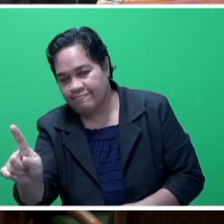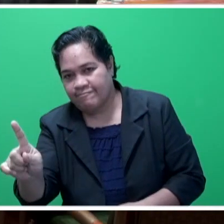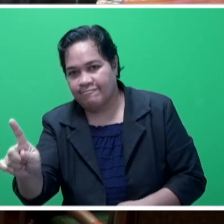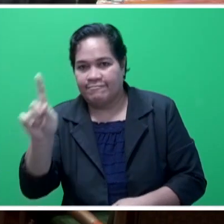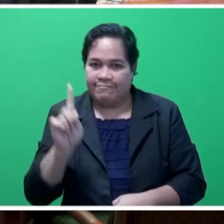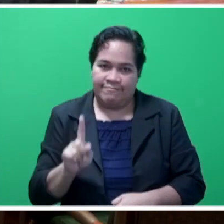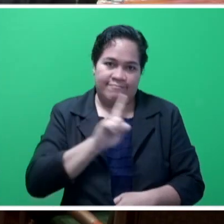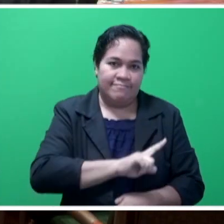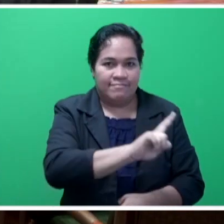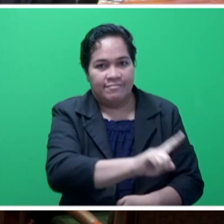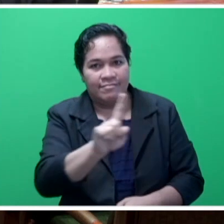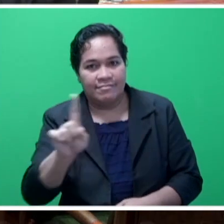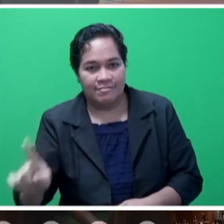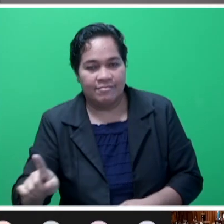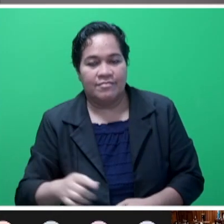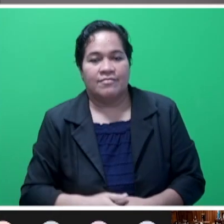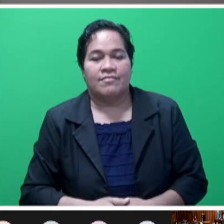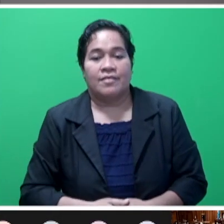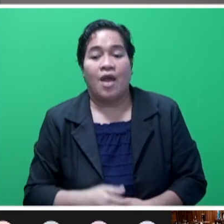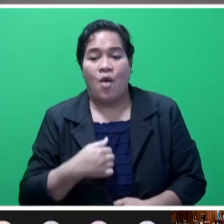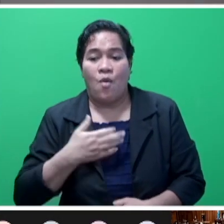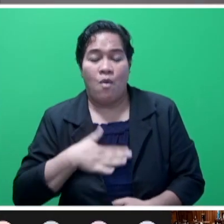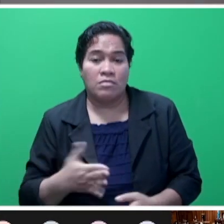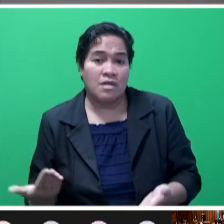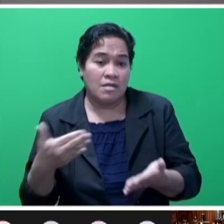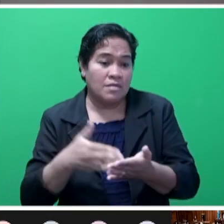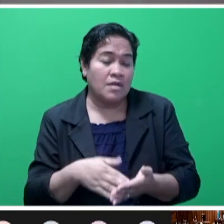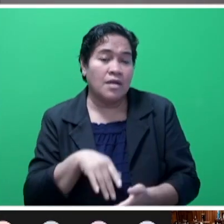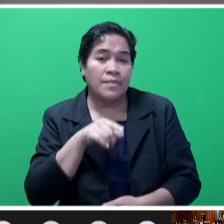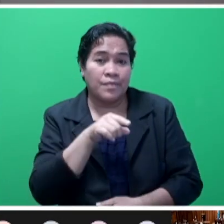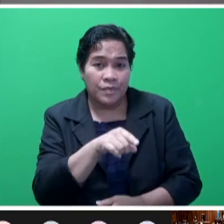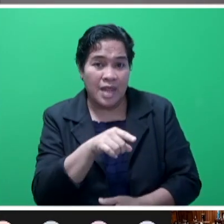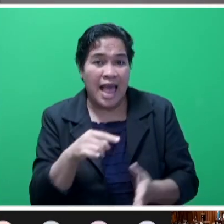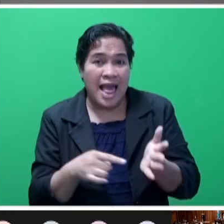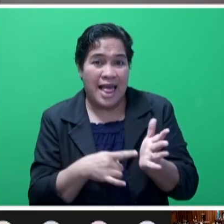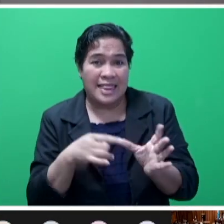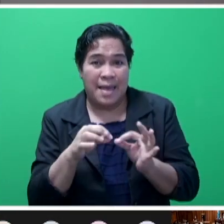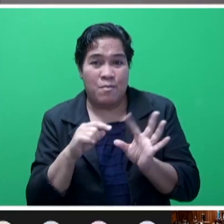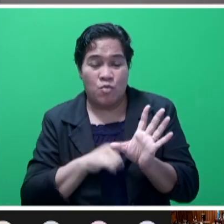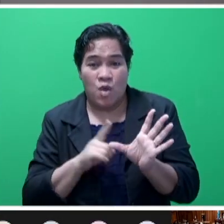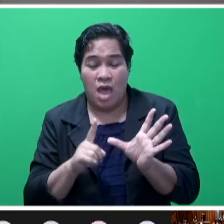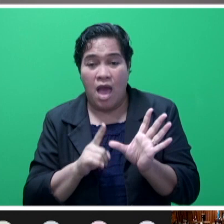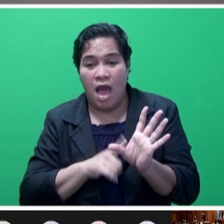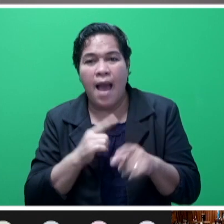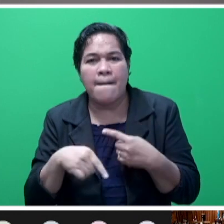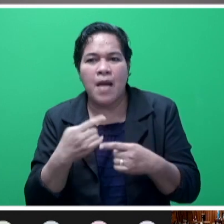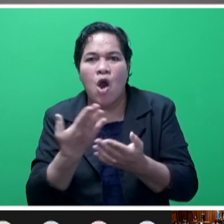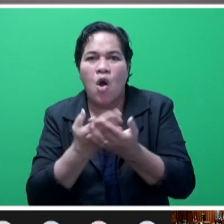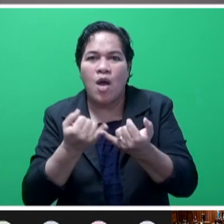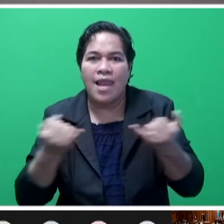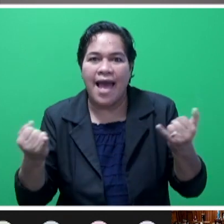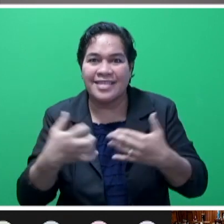And Mr. Speaker, so if I may go back to what Honorable Tambuya asked me regarding online safety, there